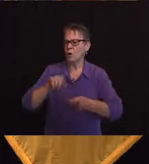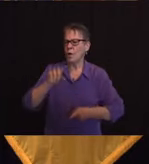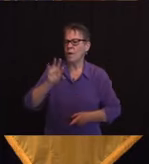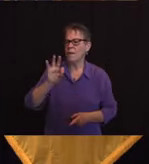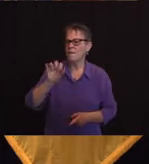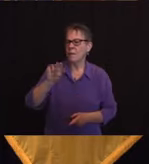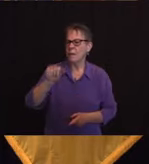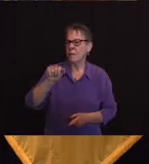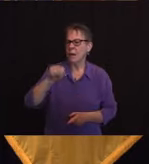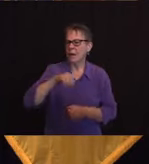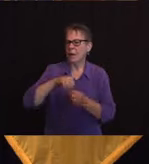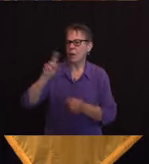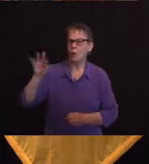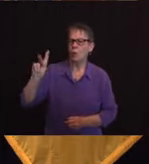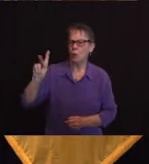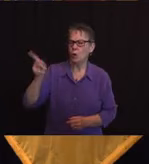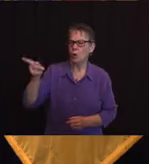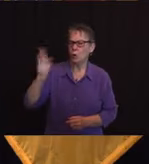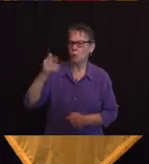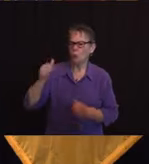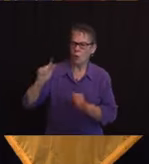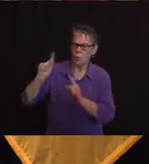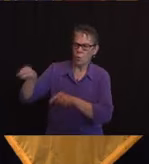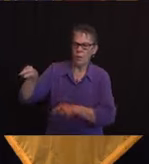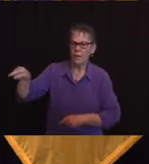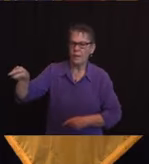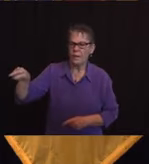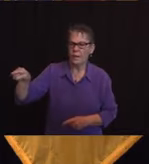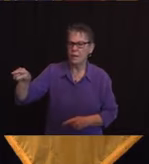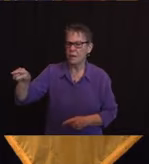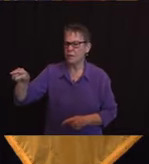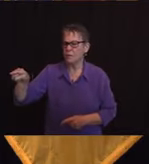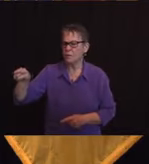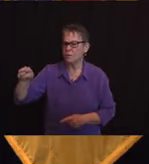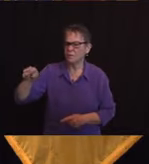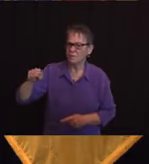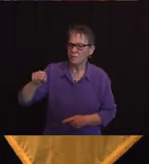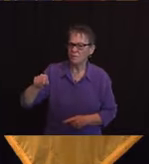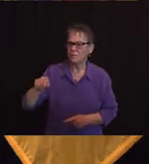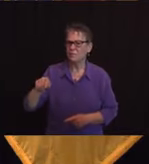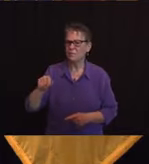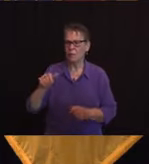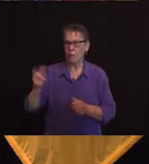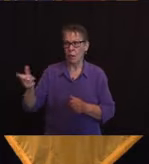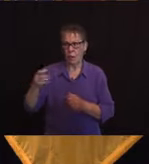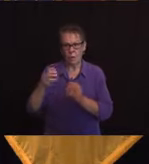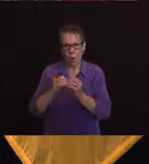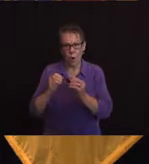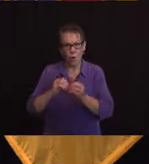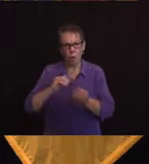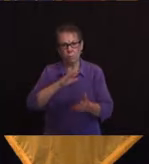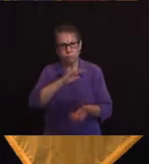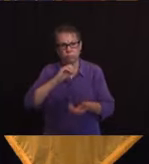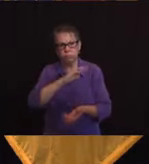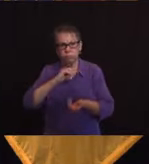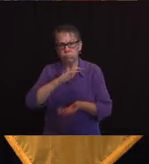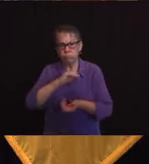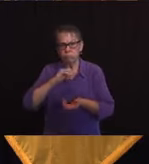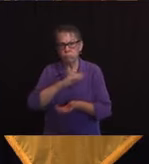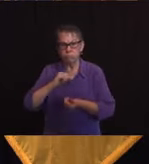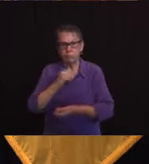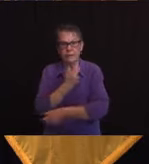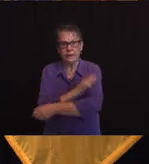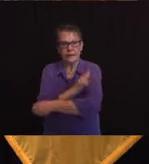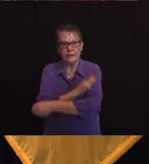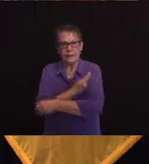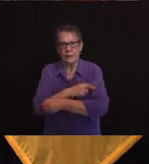game changer. I mean, supplies are clearly going to go up, and the sense we're getting, I got from Jeff Zients on Friday afternoon, there's